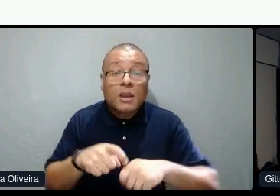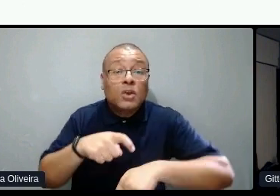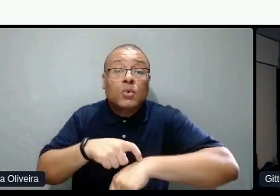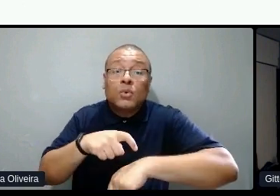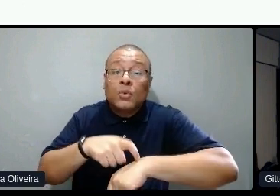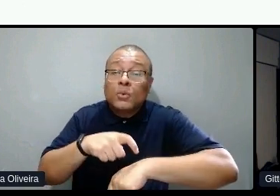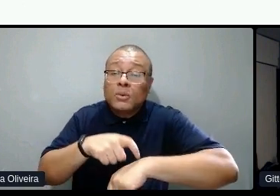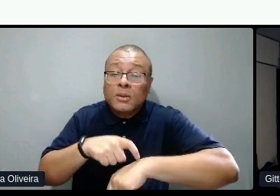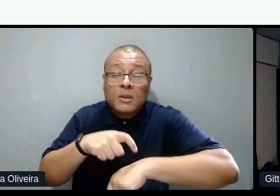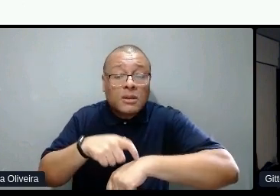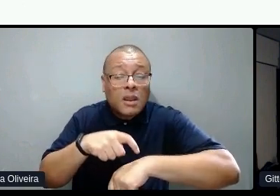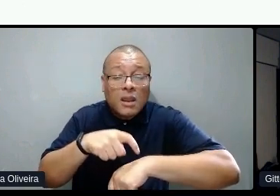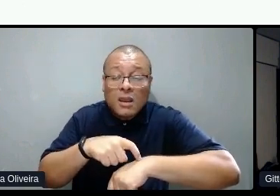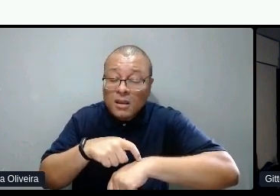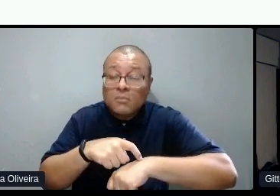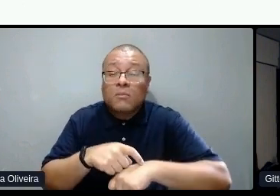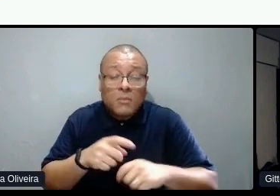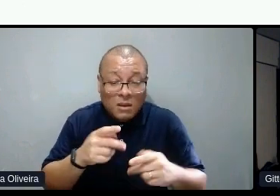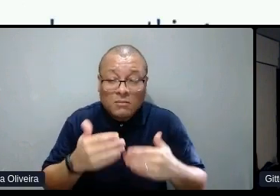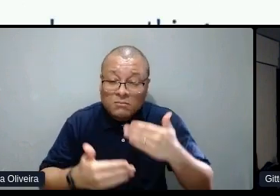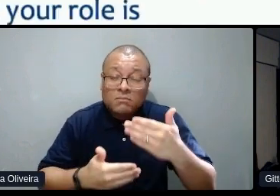takes an effort, but it's totally worth it.